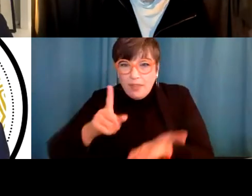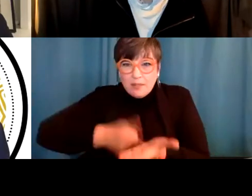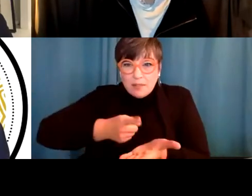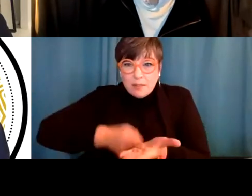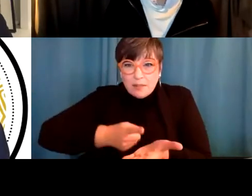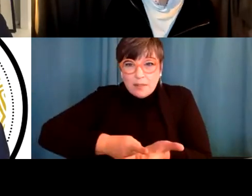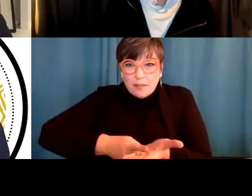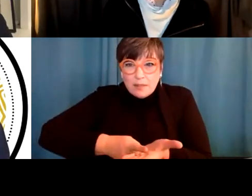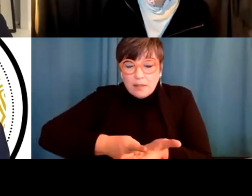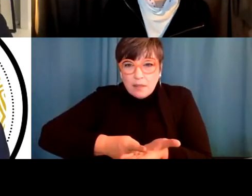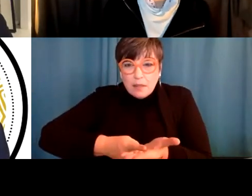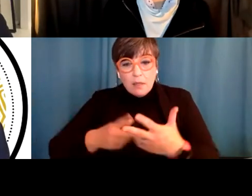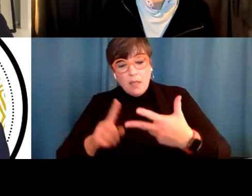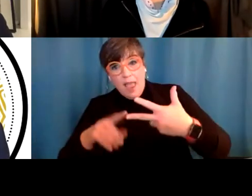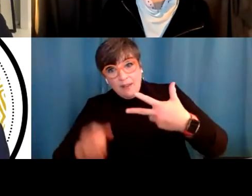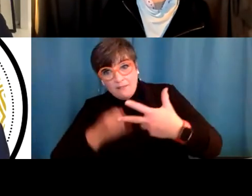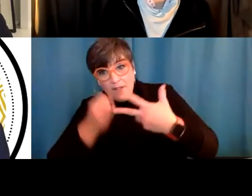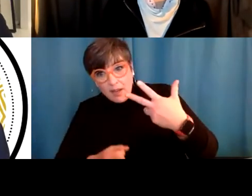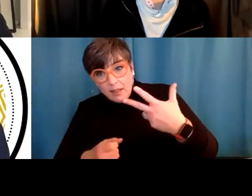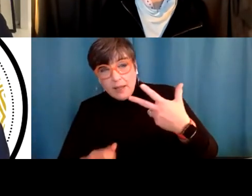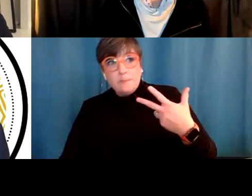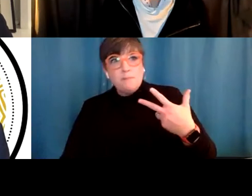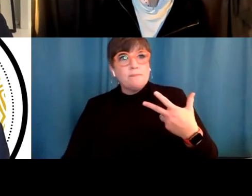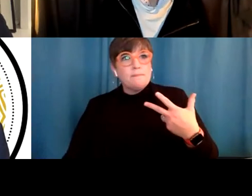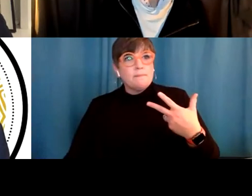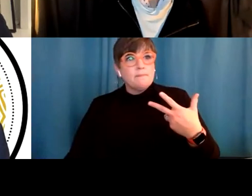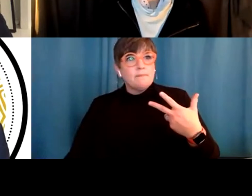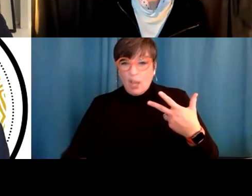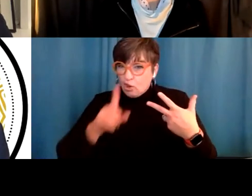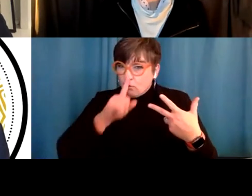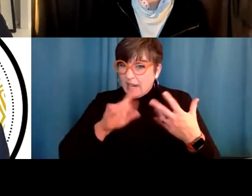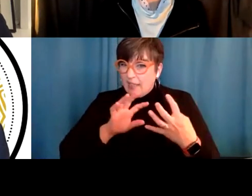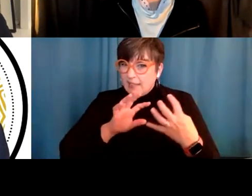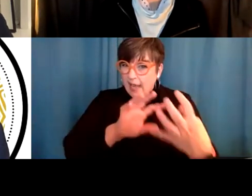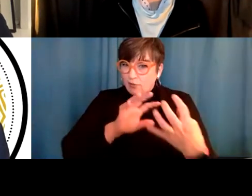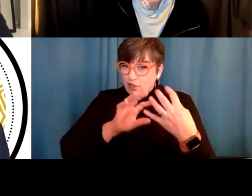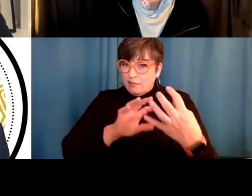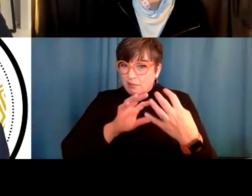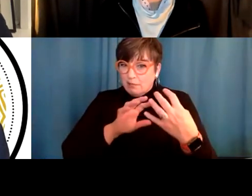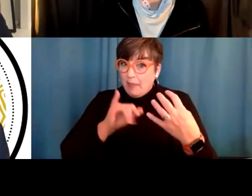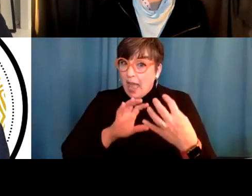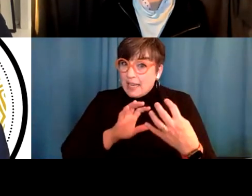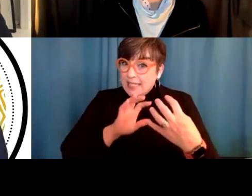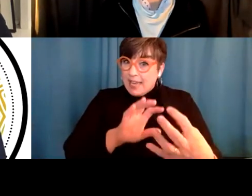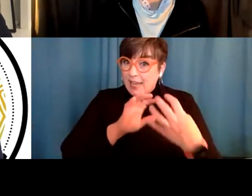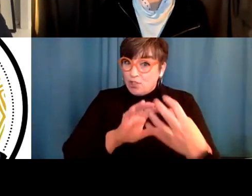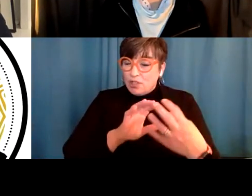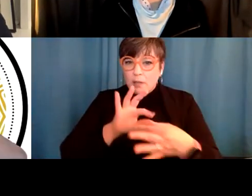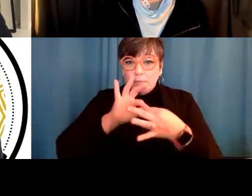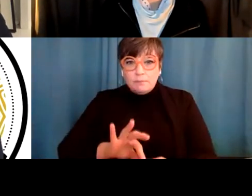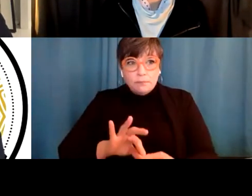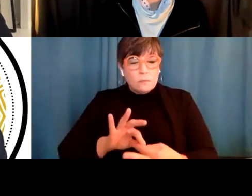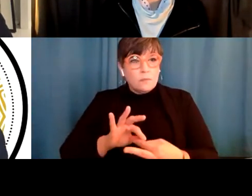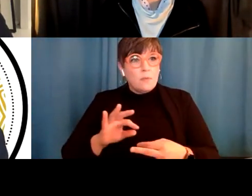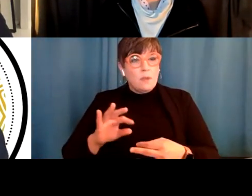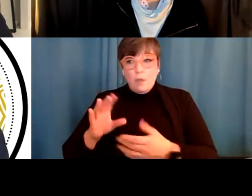think that there is a real tension in a moment where the rights